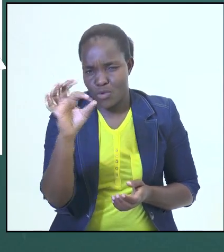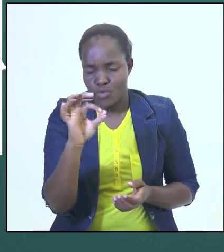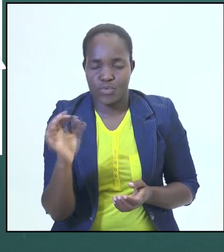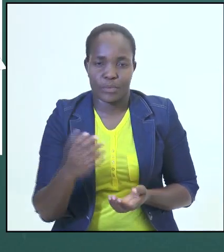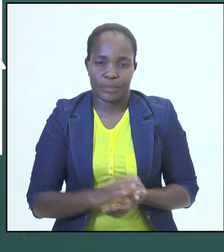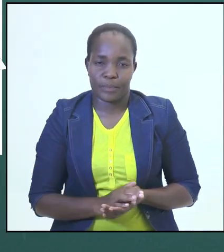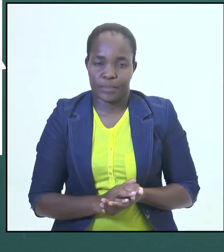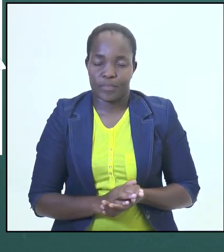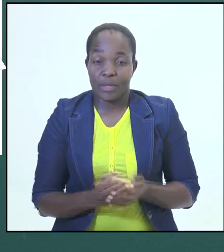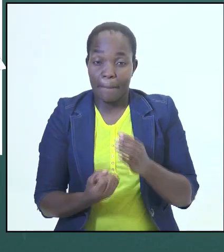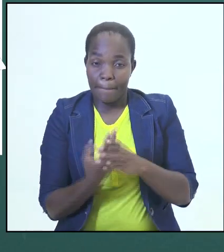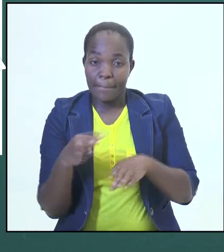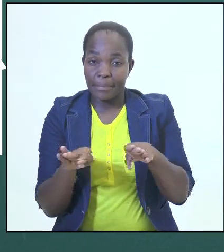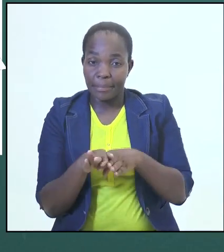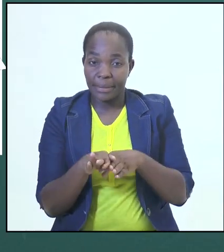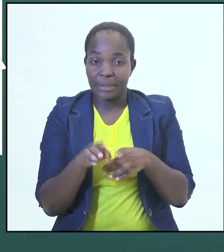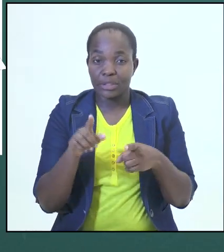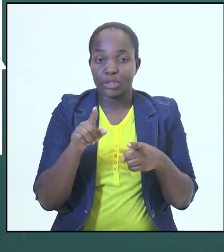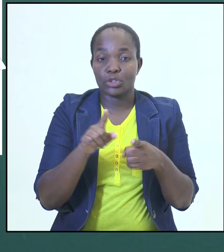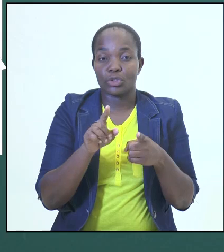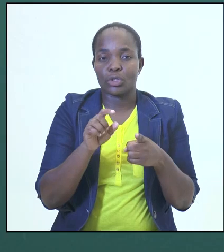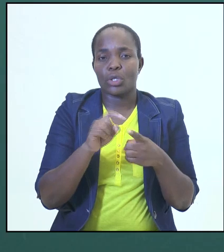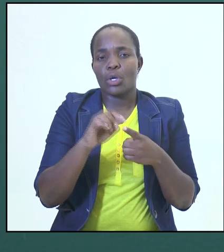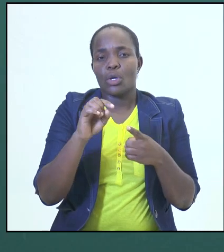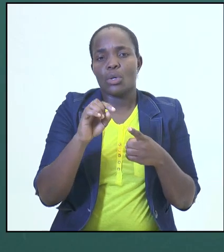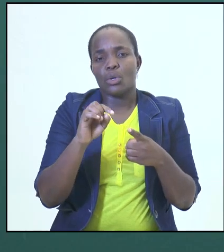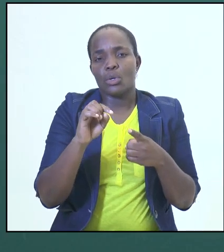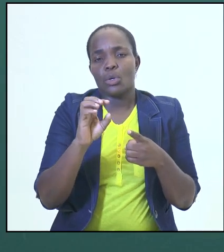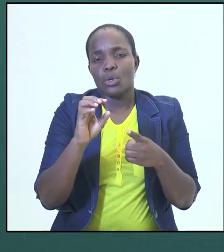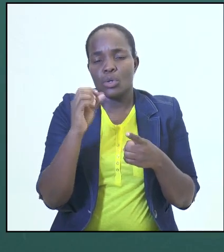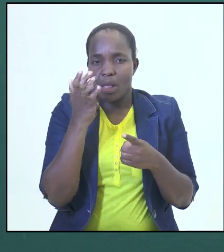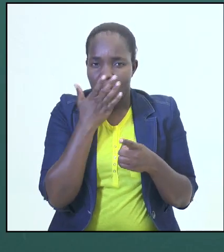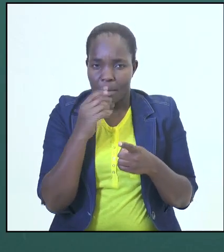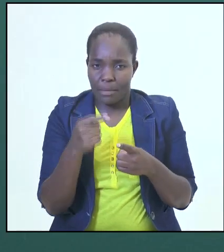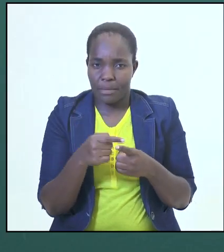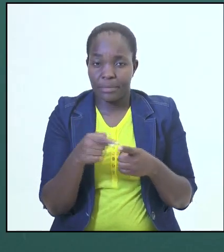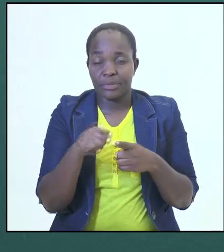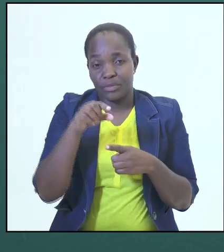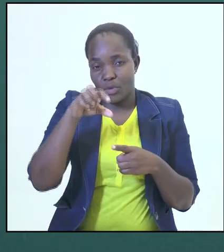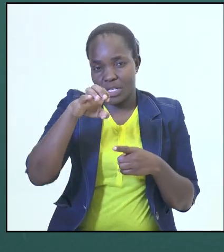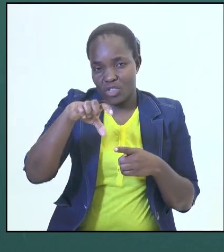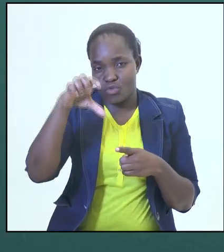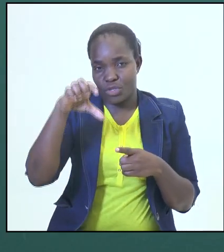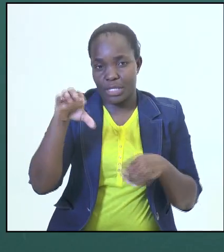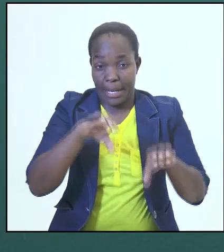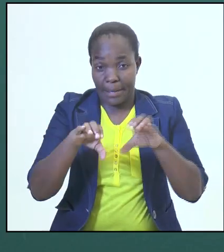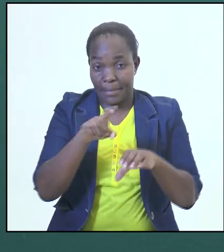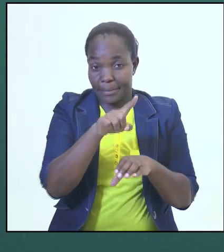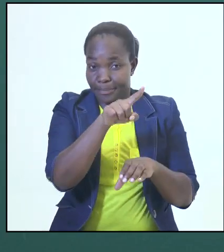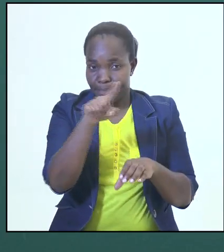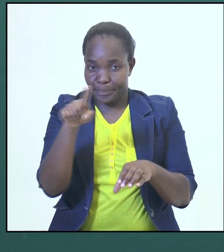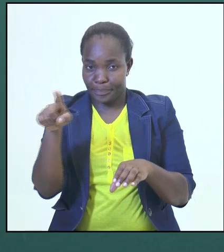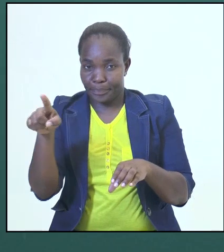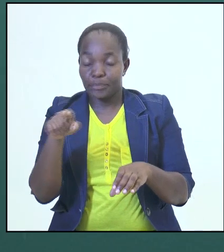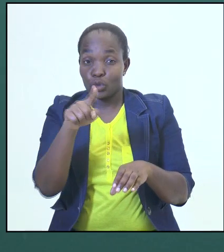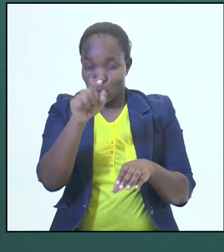plant produces oxygen gas and sugar. Have a look at the chemical equation on your screen, as you should be able